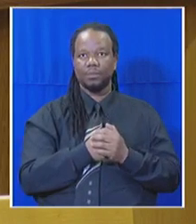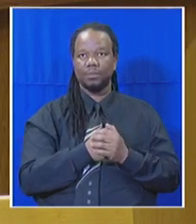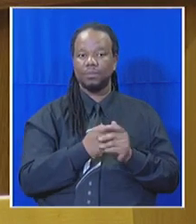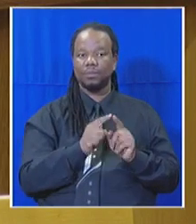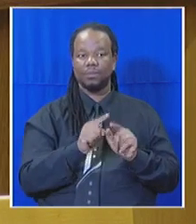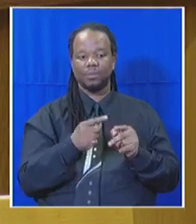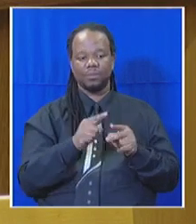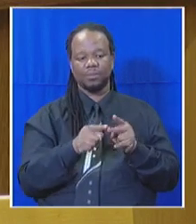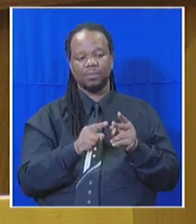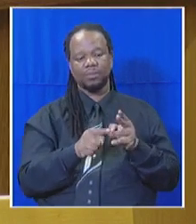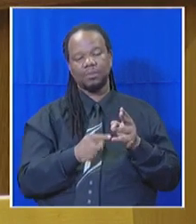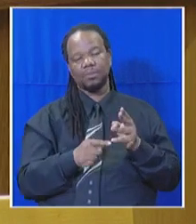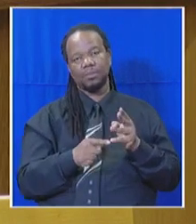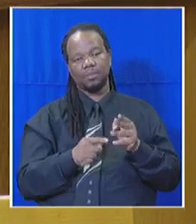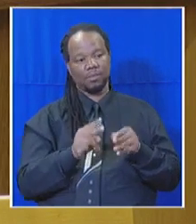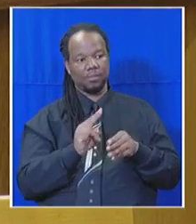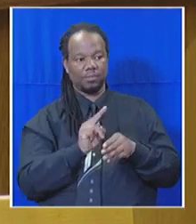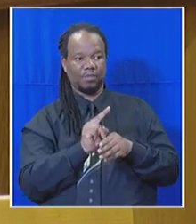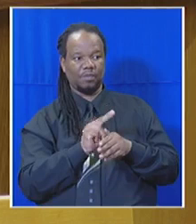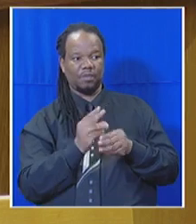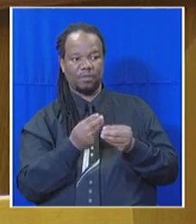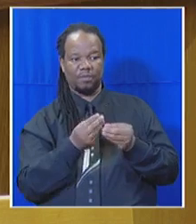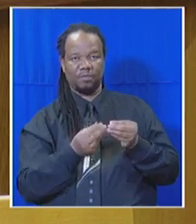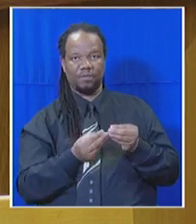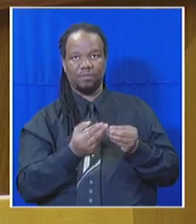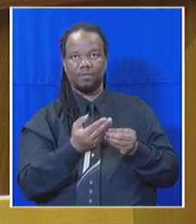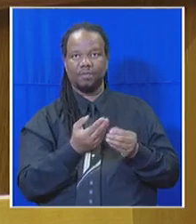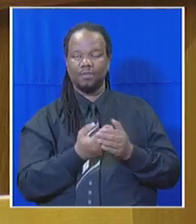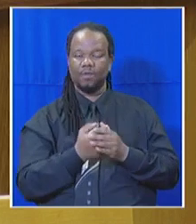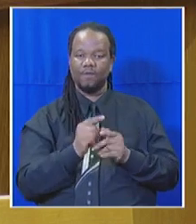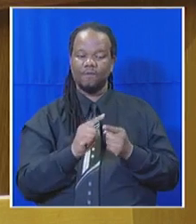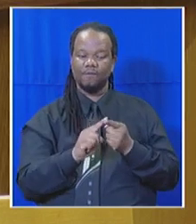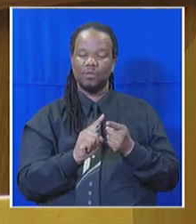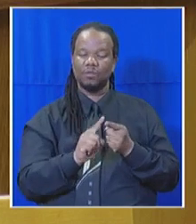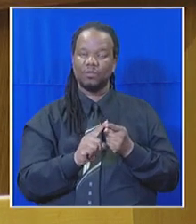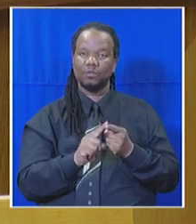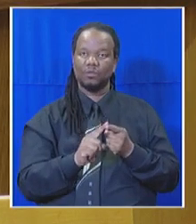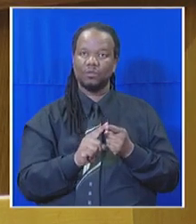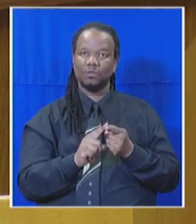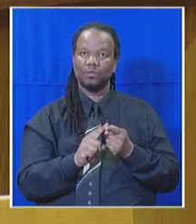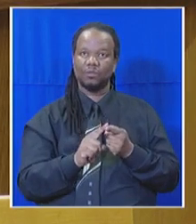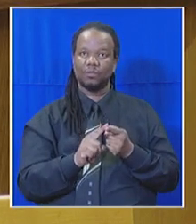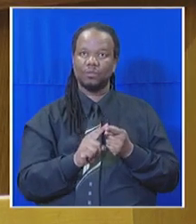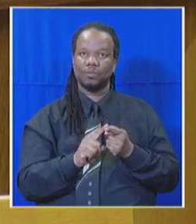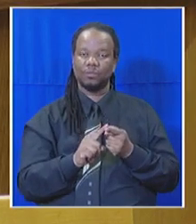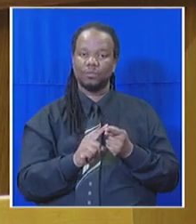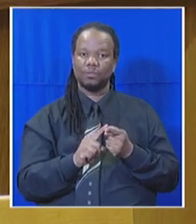observation. Firstly, that we support the request